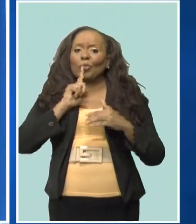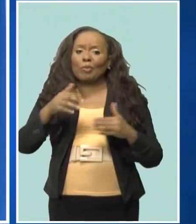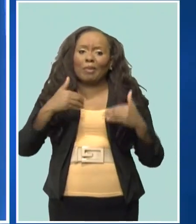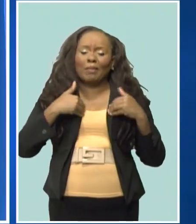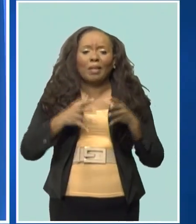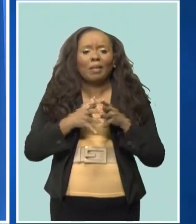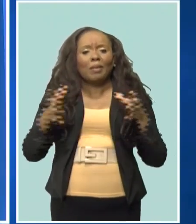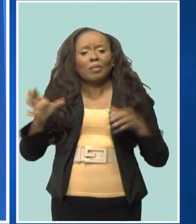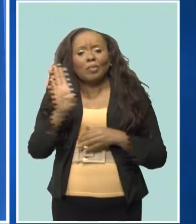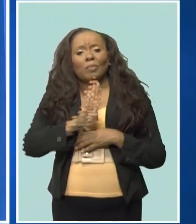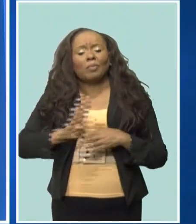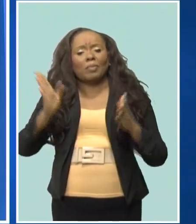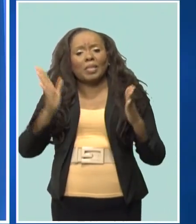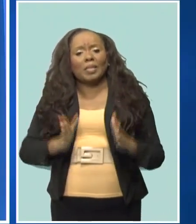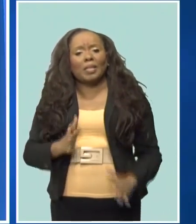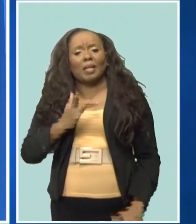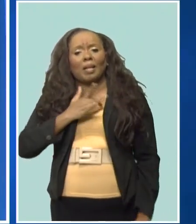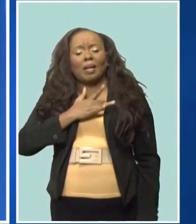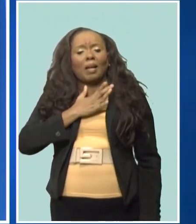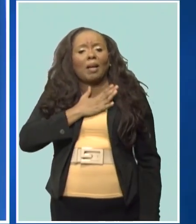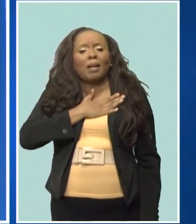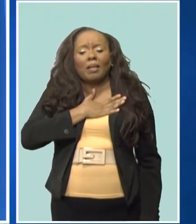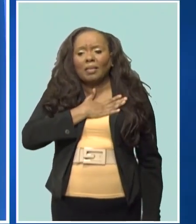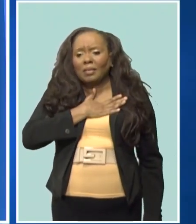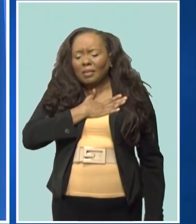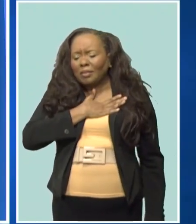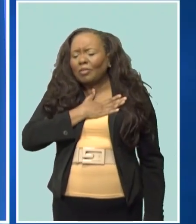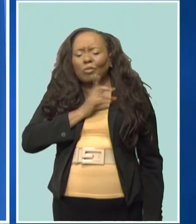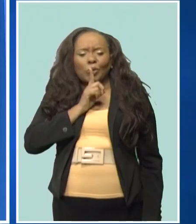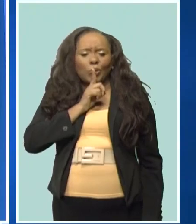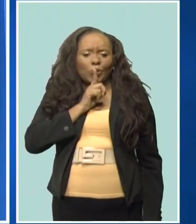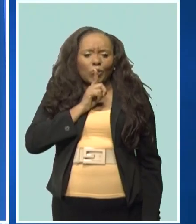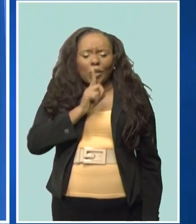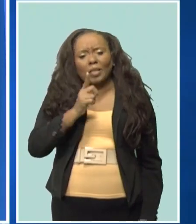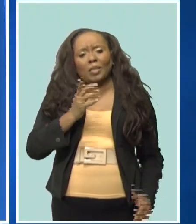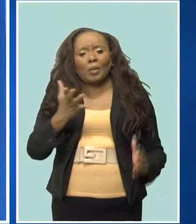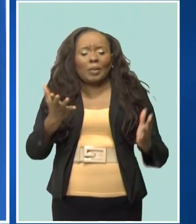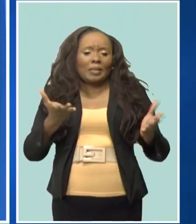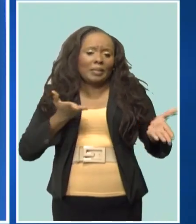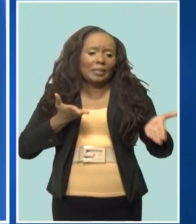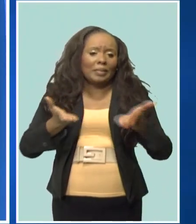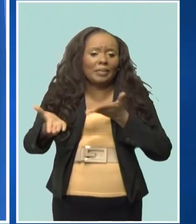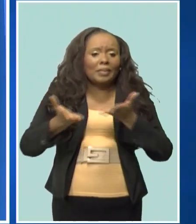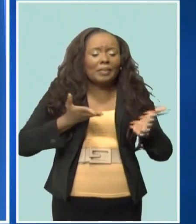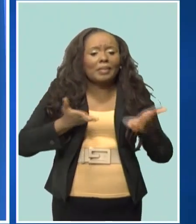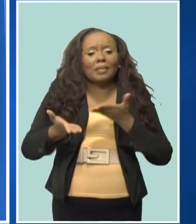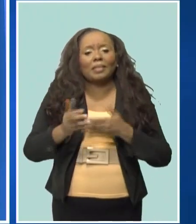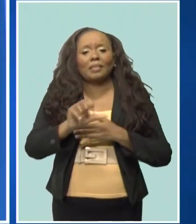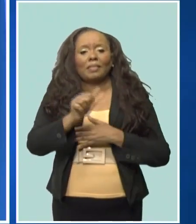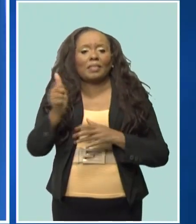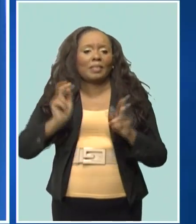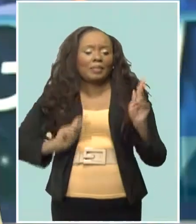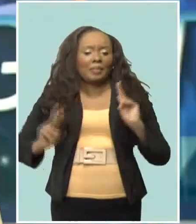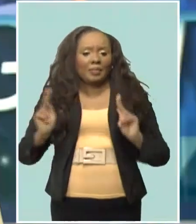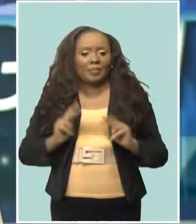whose hearts are filled with a fervor for service to others.